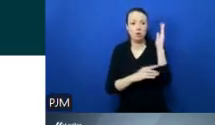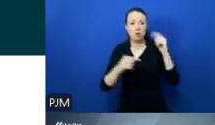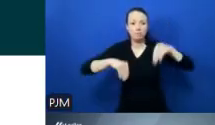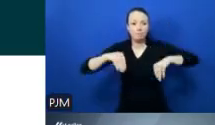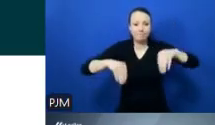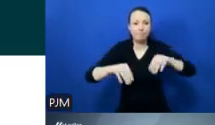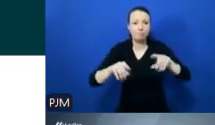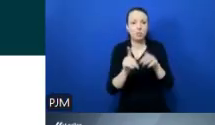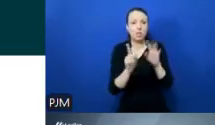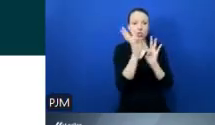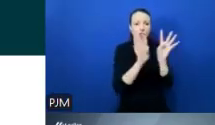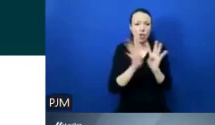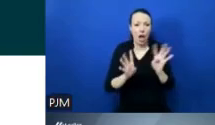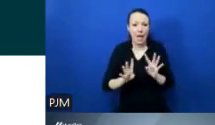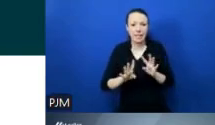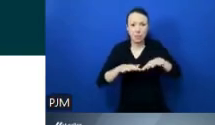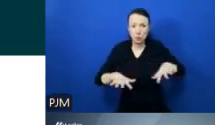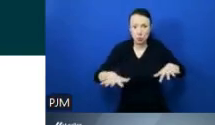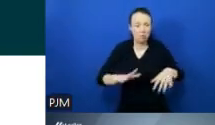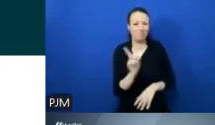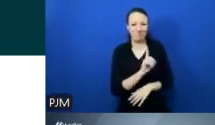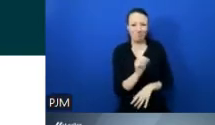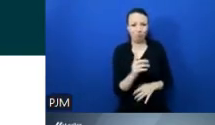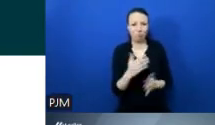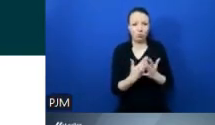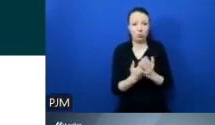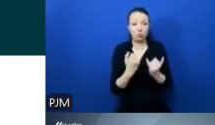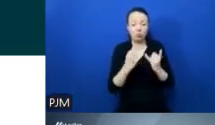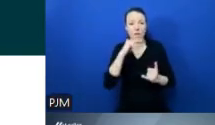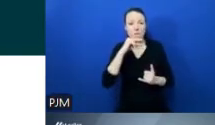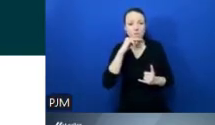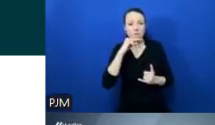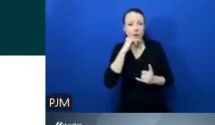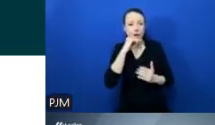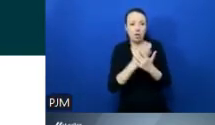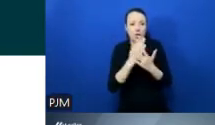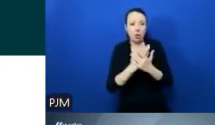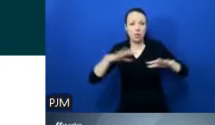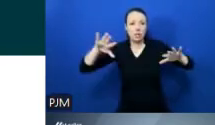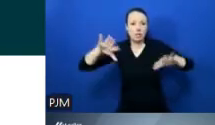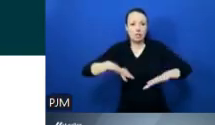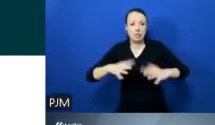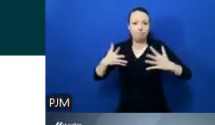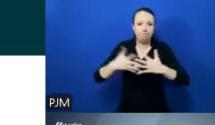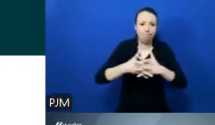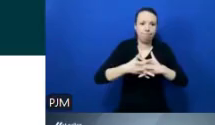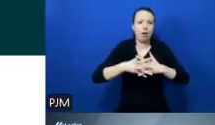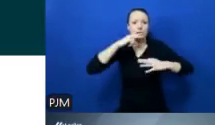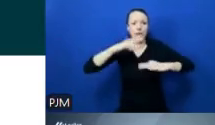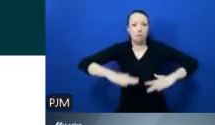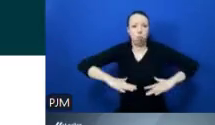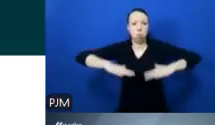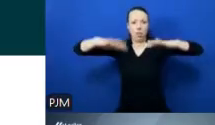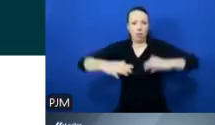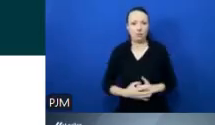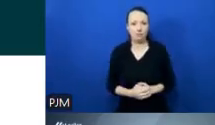many bushes and trees next to those ditches because it could negatively influence the water flow.